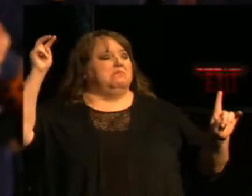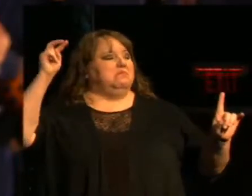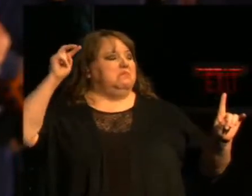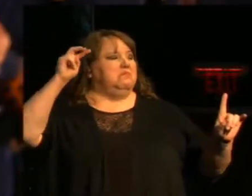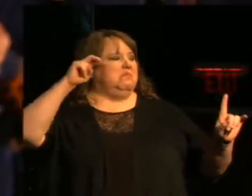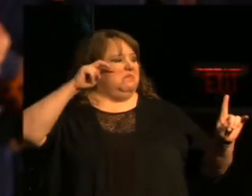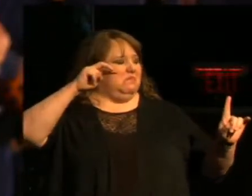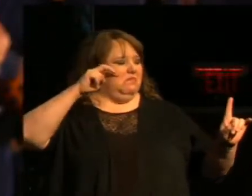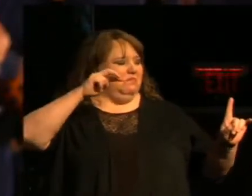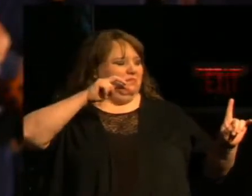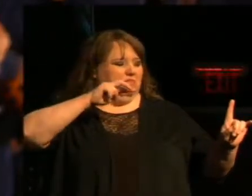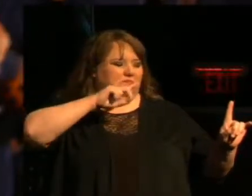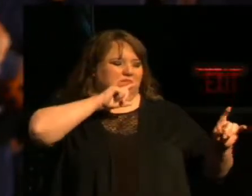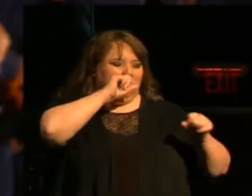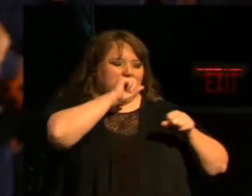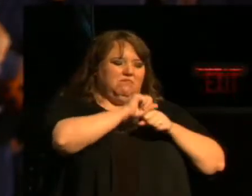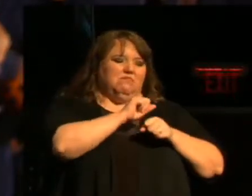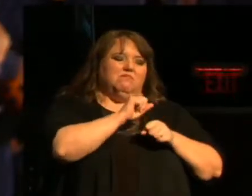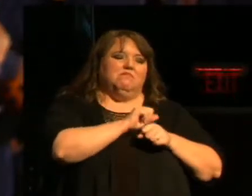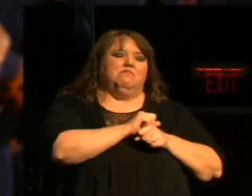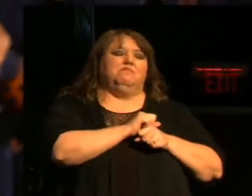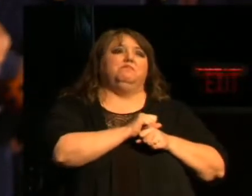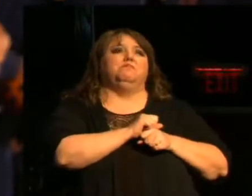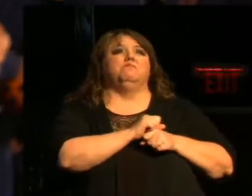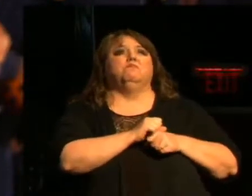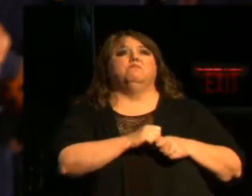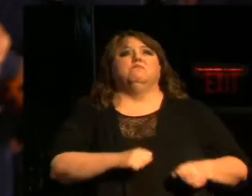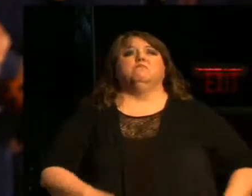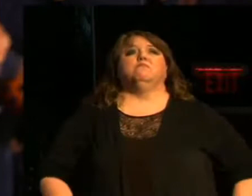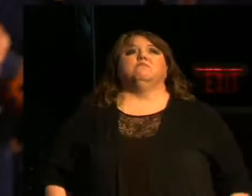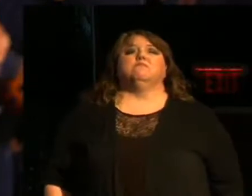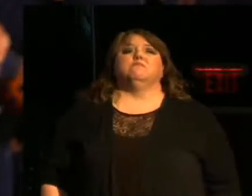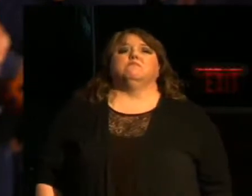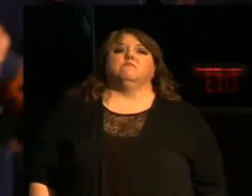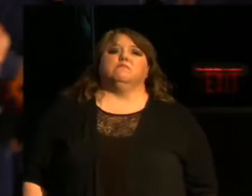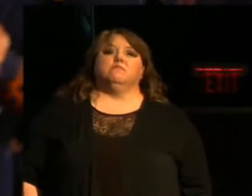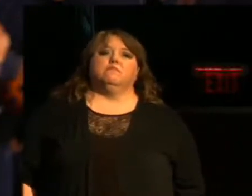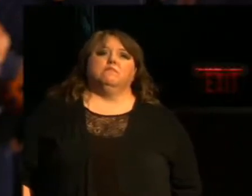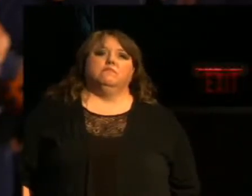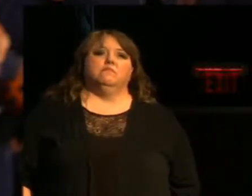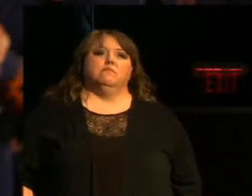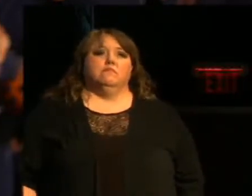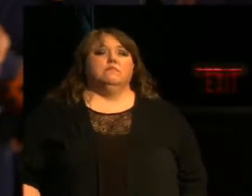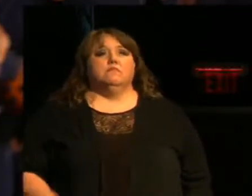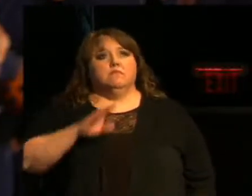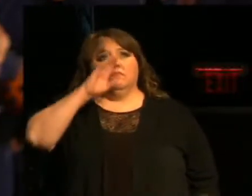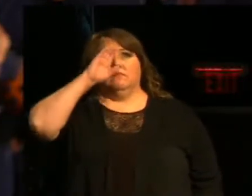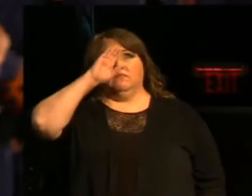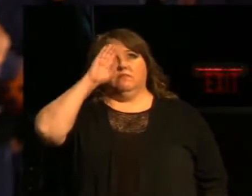Because it doesn't matter what our opinions are. It matters who our God is.